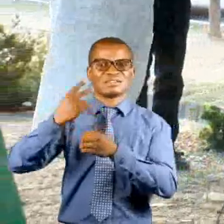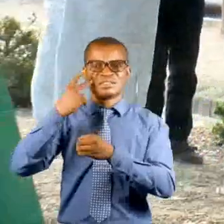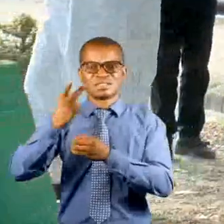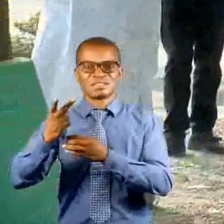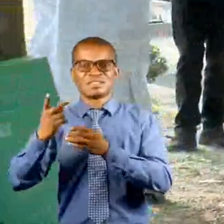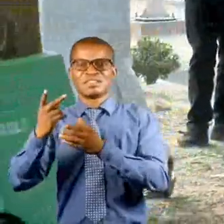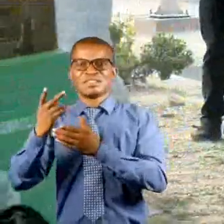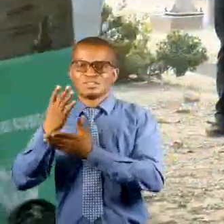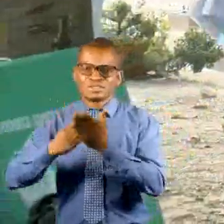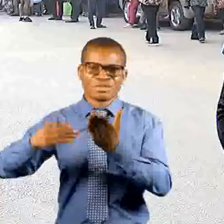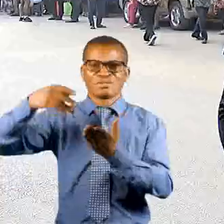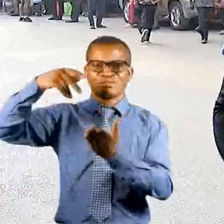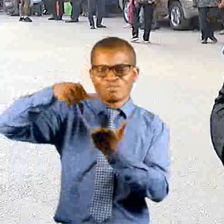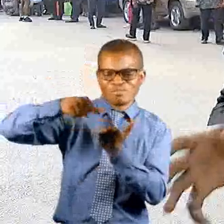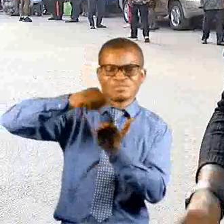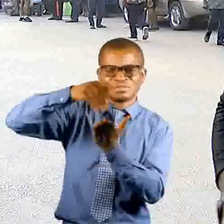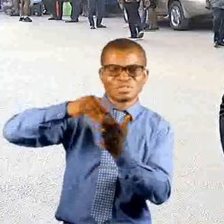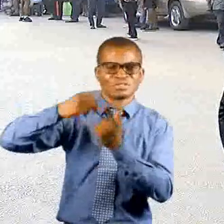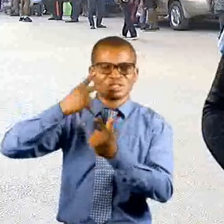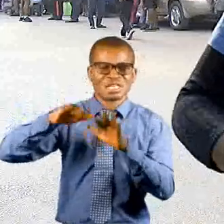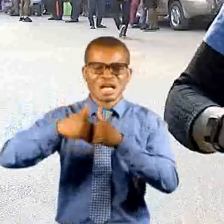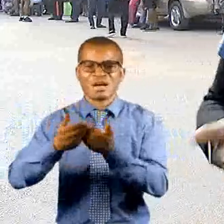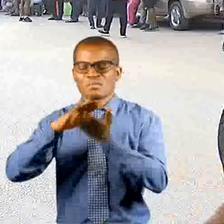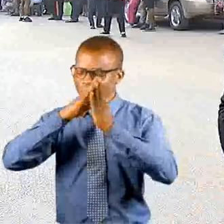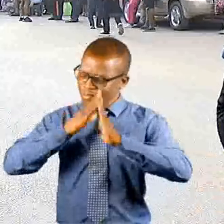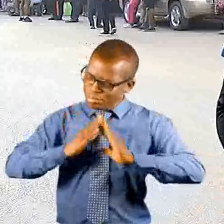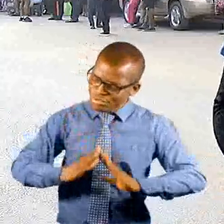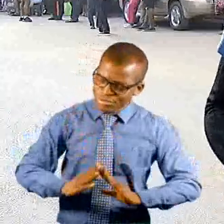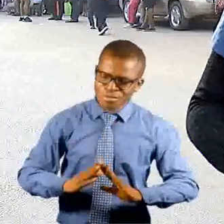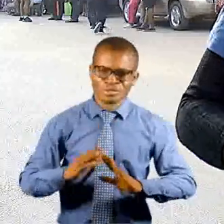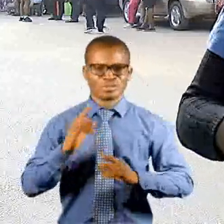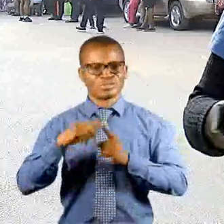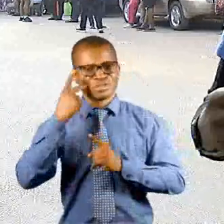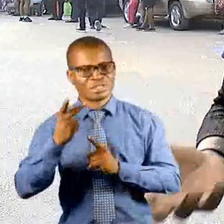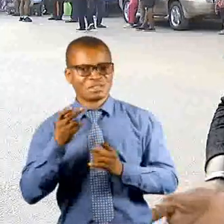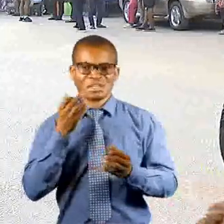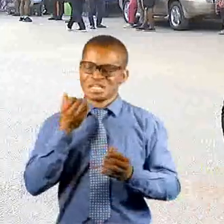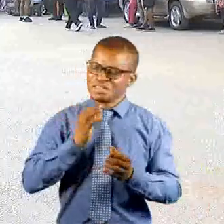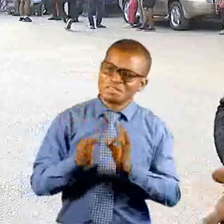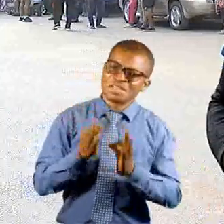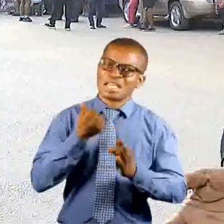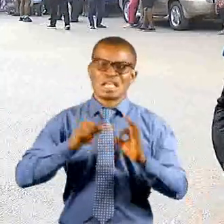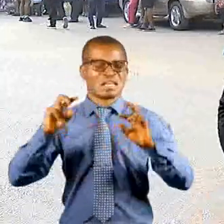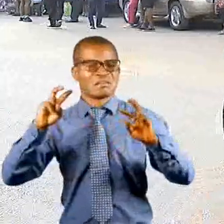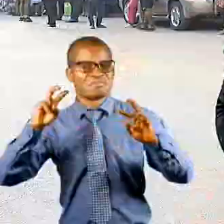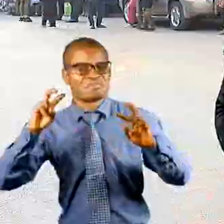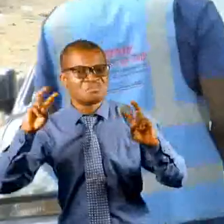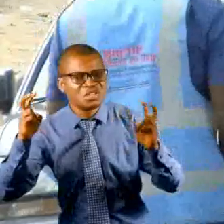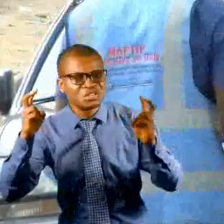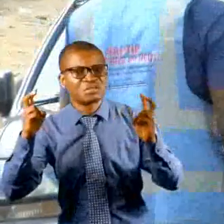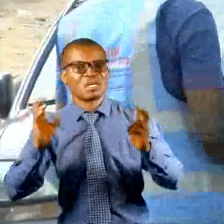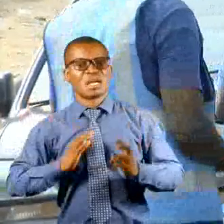We've covered quite a number of polling units just to observe and see how peaceful it is and to see whether there are, you know, hitches here and